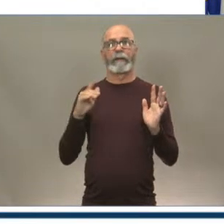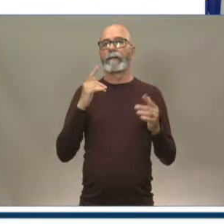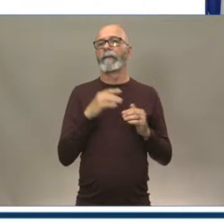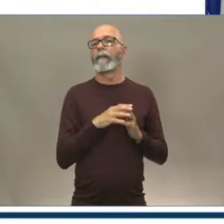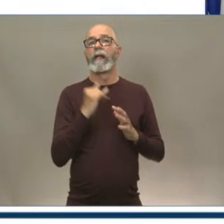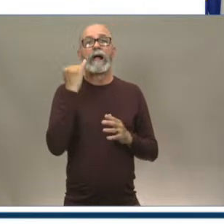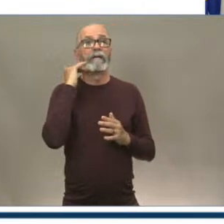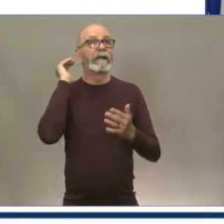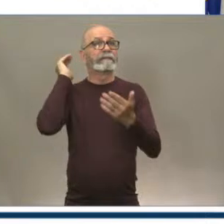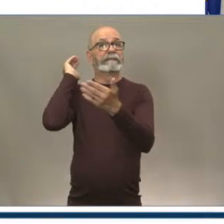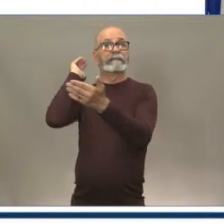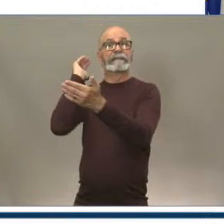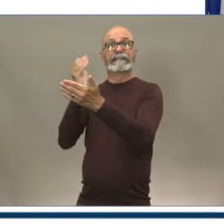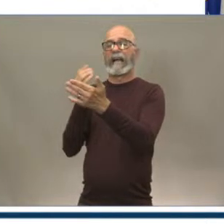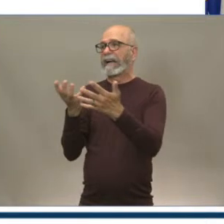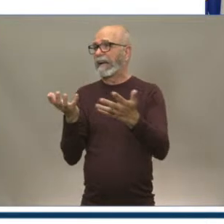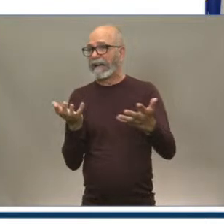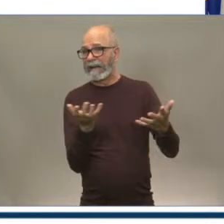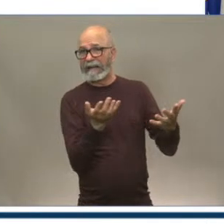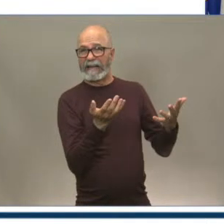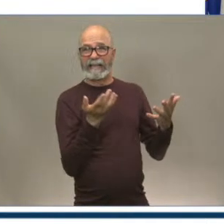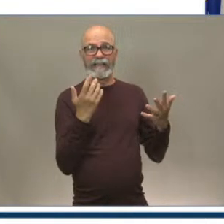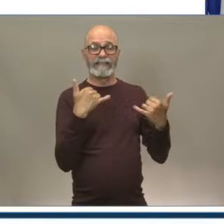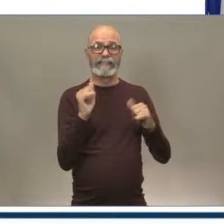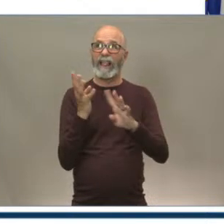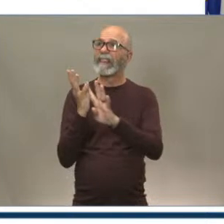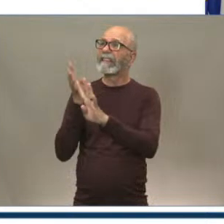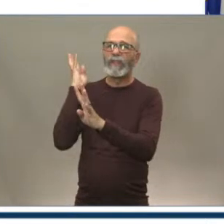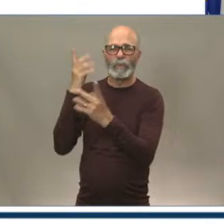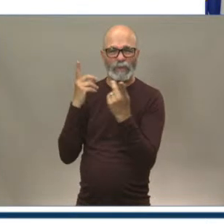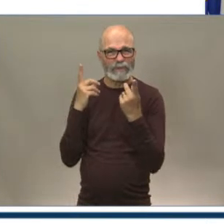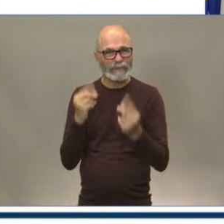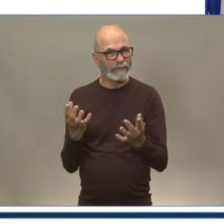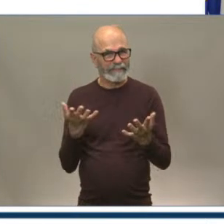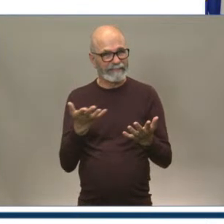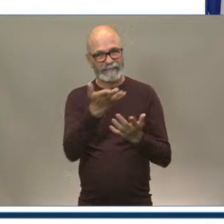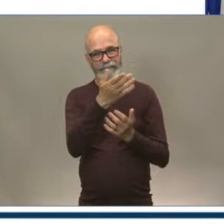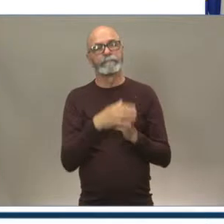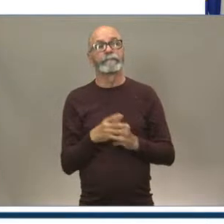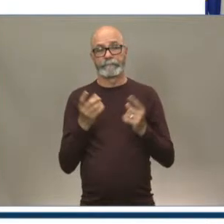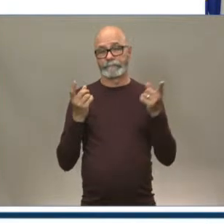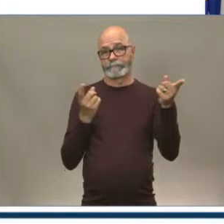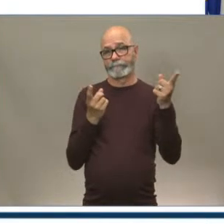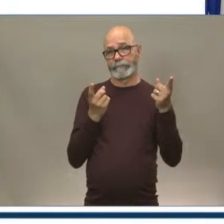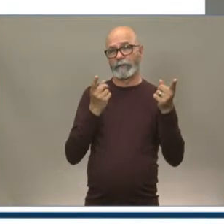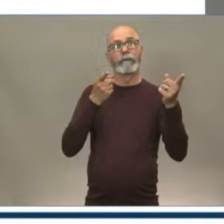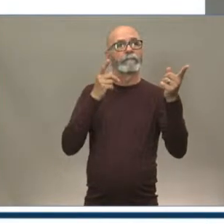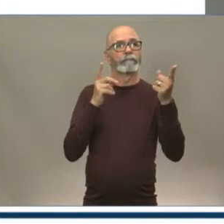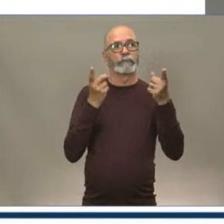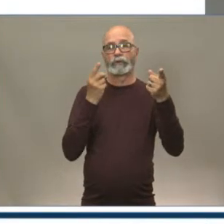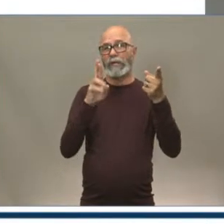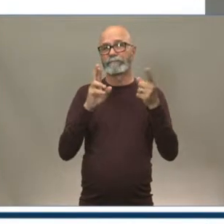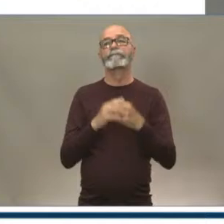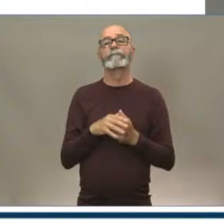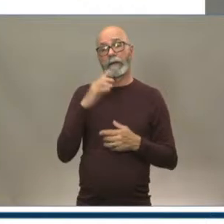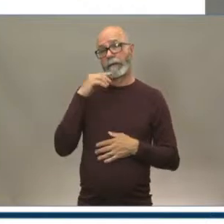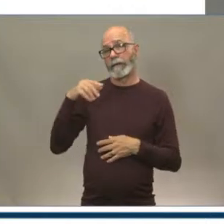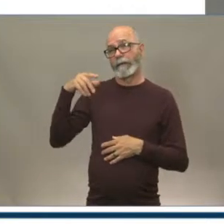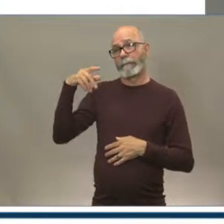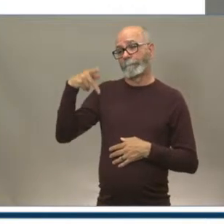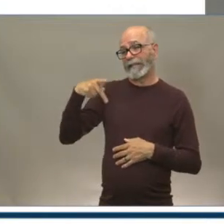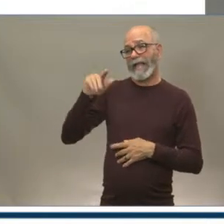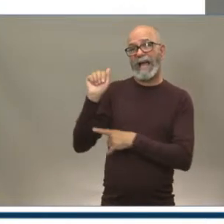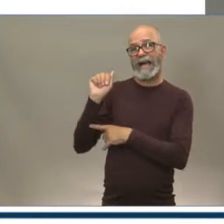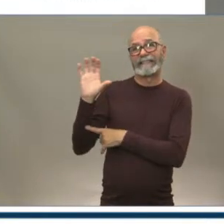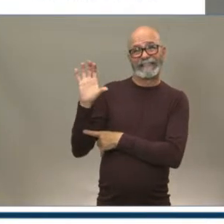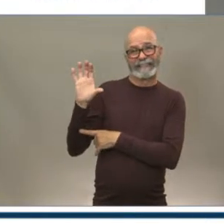adequate to meet the surging demand. So we're in terms of PACs, we have PACs in a number